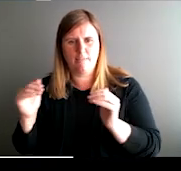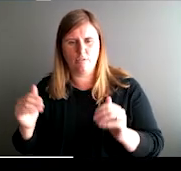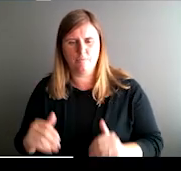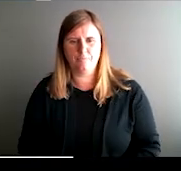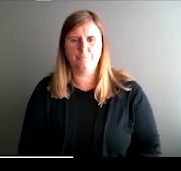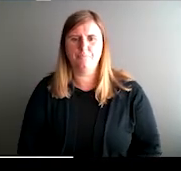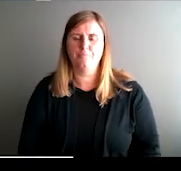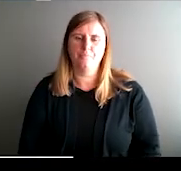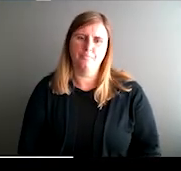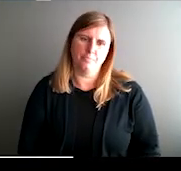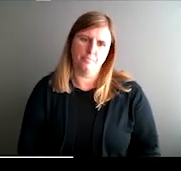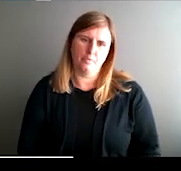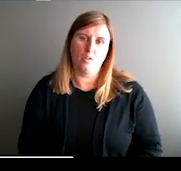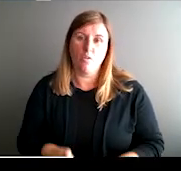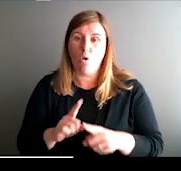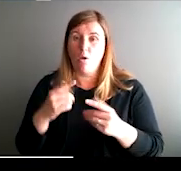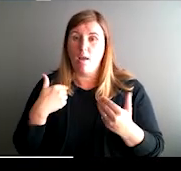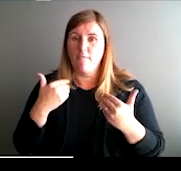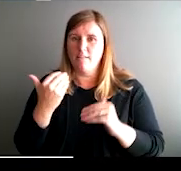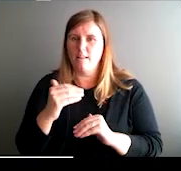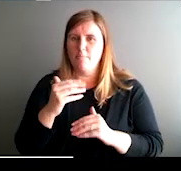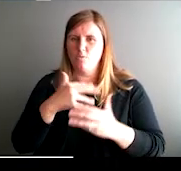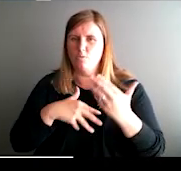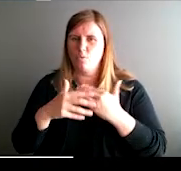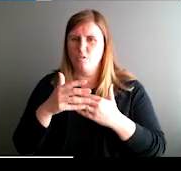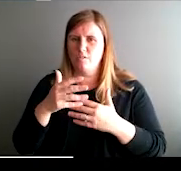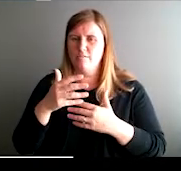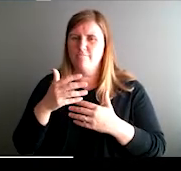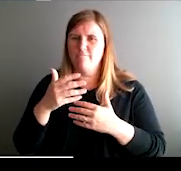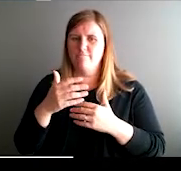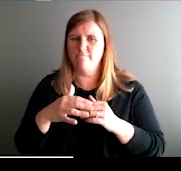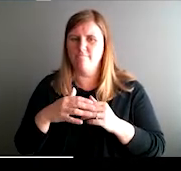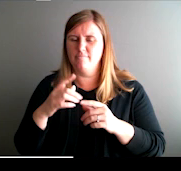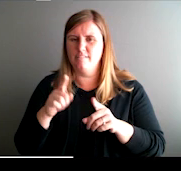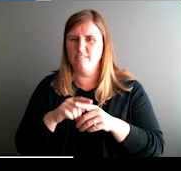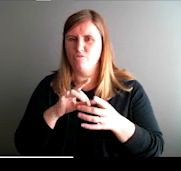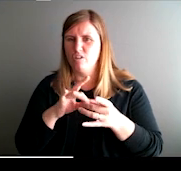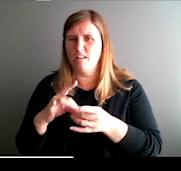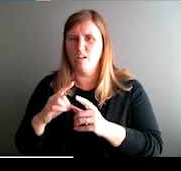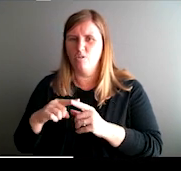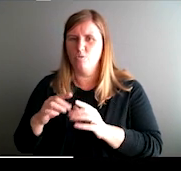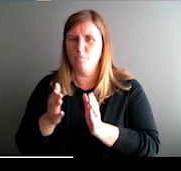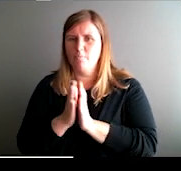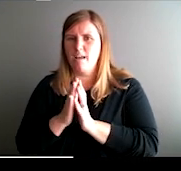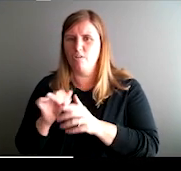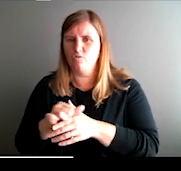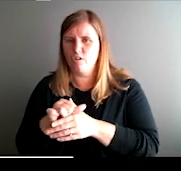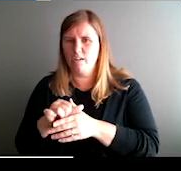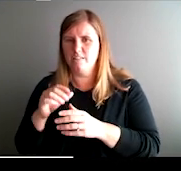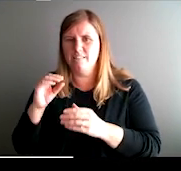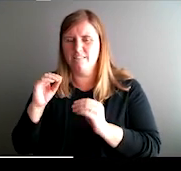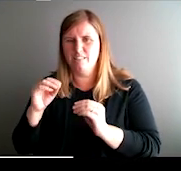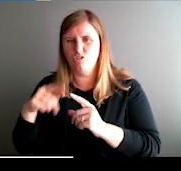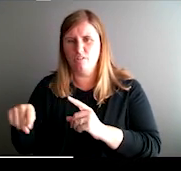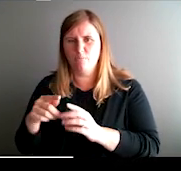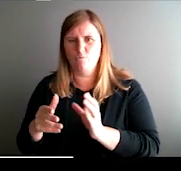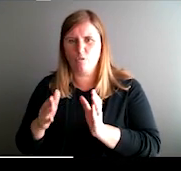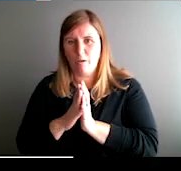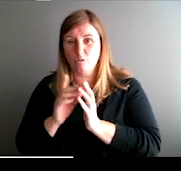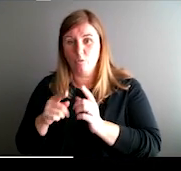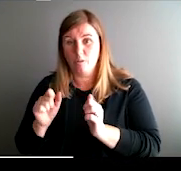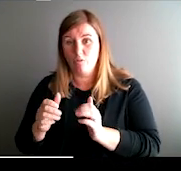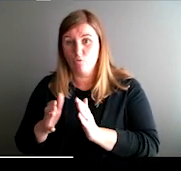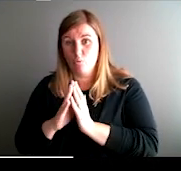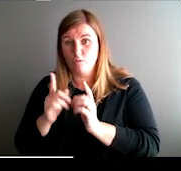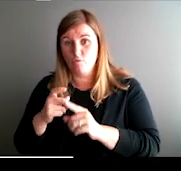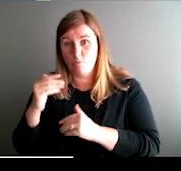Early learners often have limited social interaction. Once again, this is directly related to man training, to teaching them to request, because once you can request